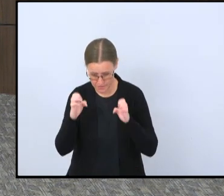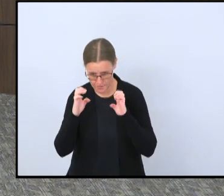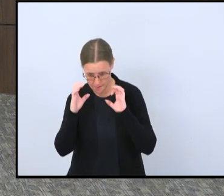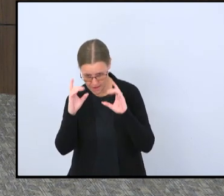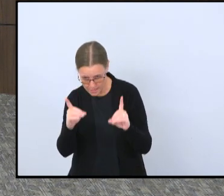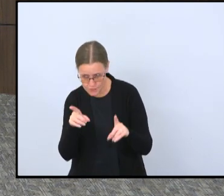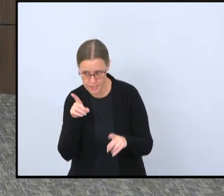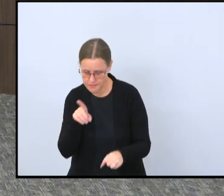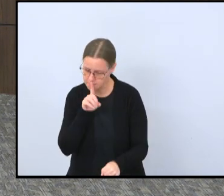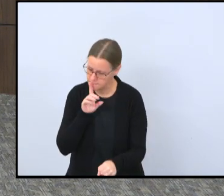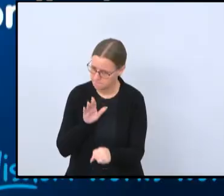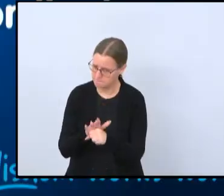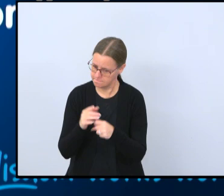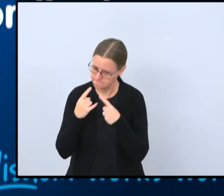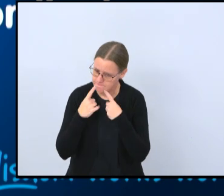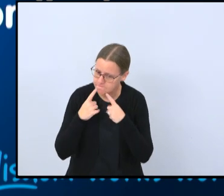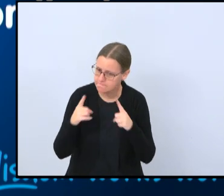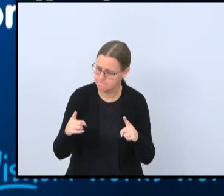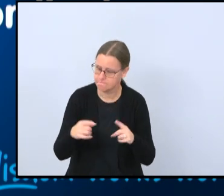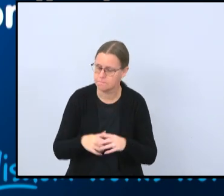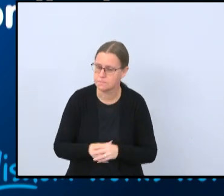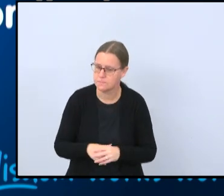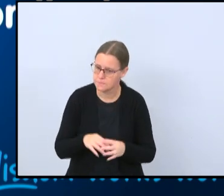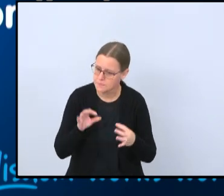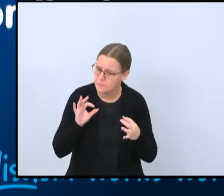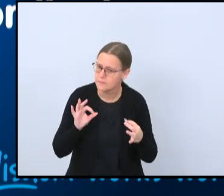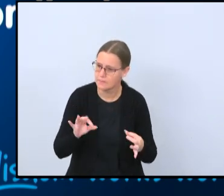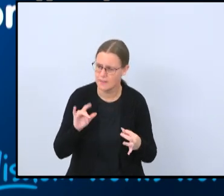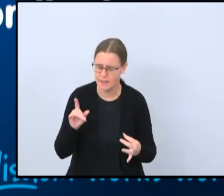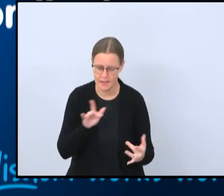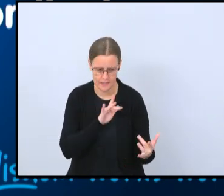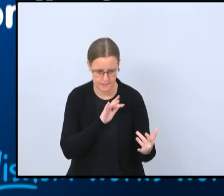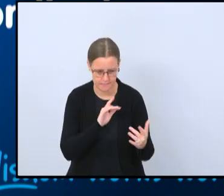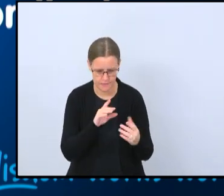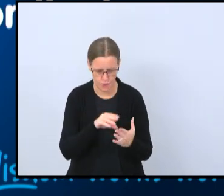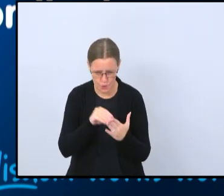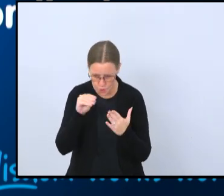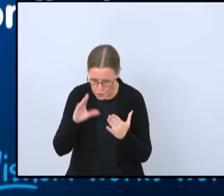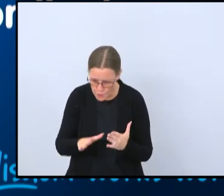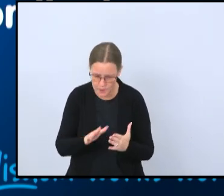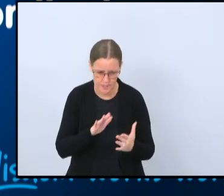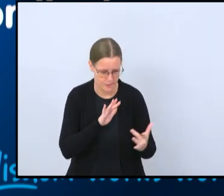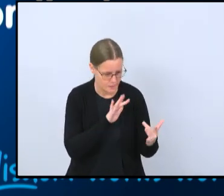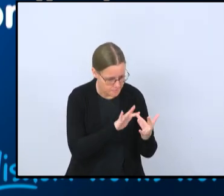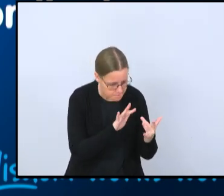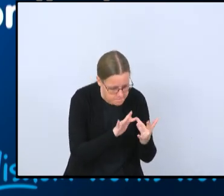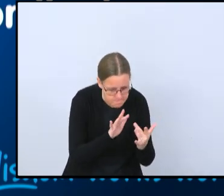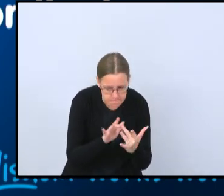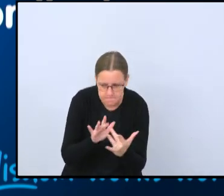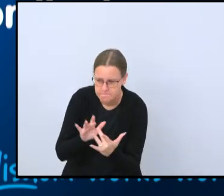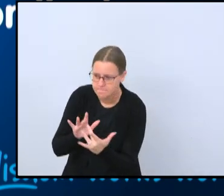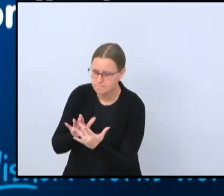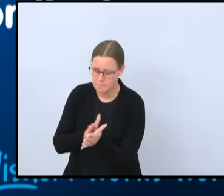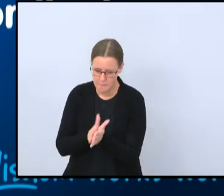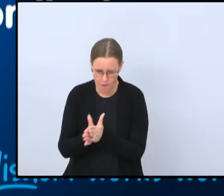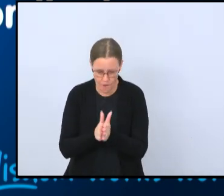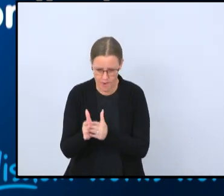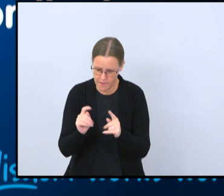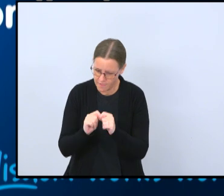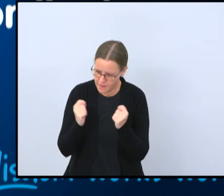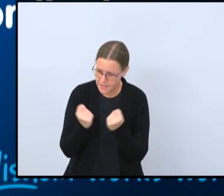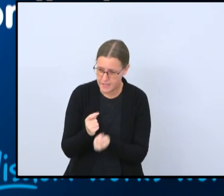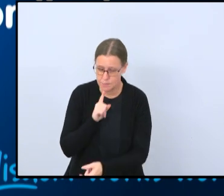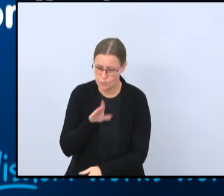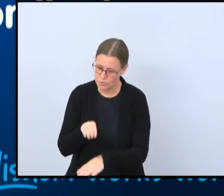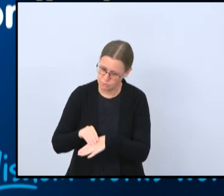to the excellence in the classroom. His ability to connect with students and motivate teams has already made a difference at UHS, and we're excited to